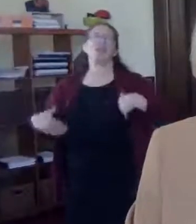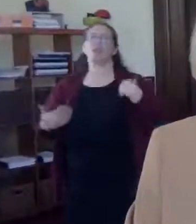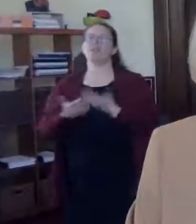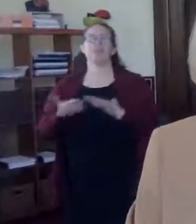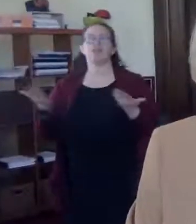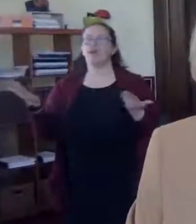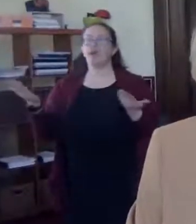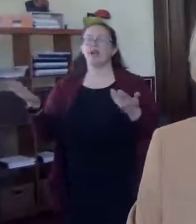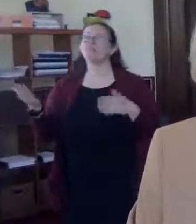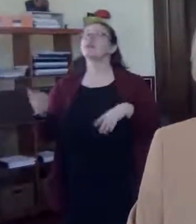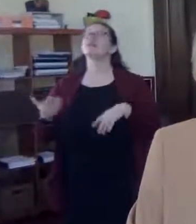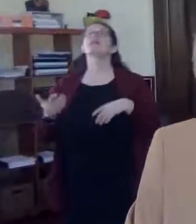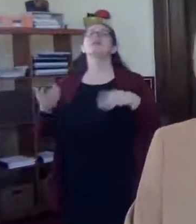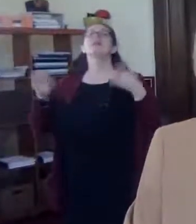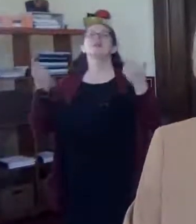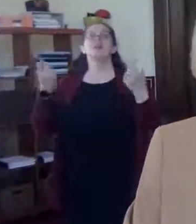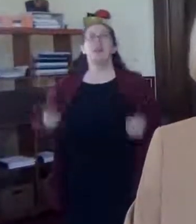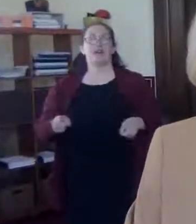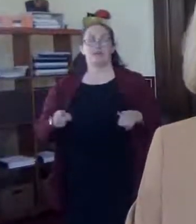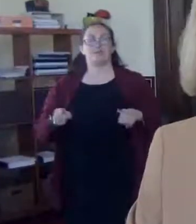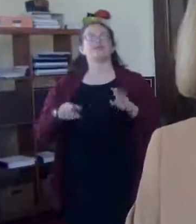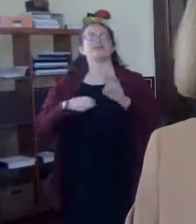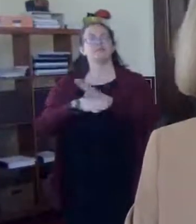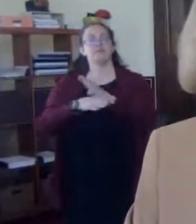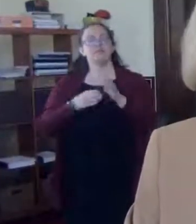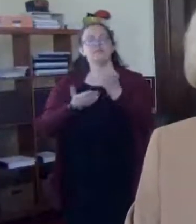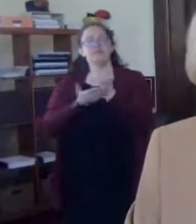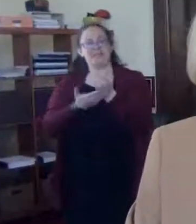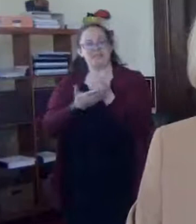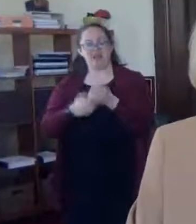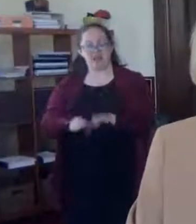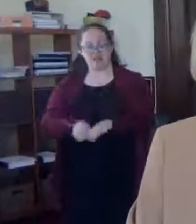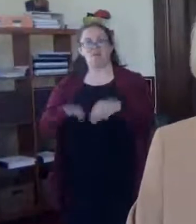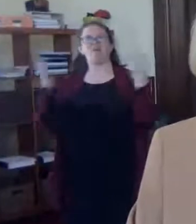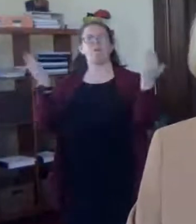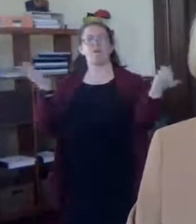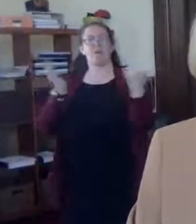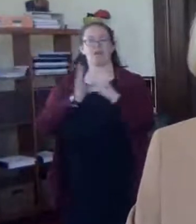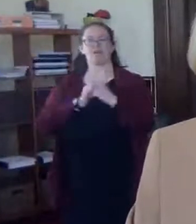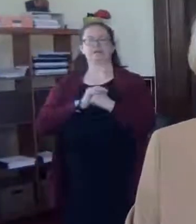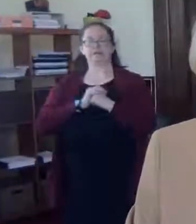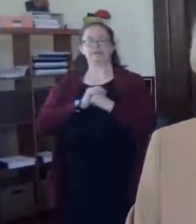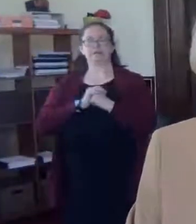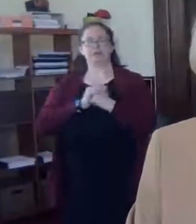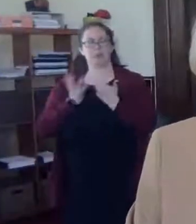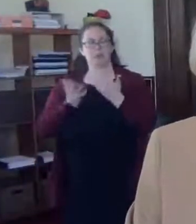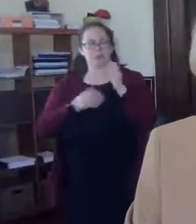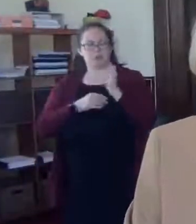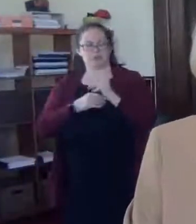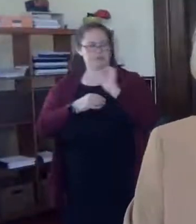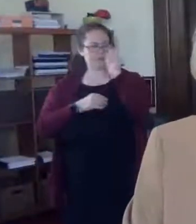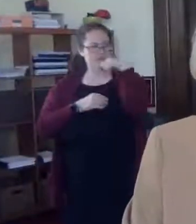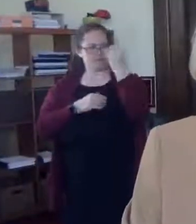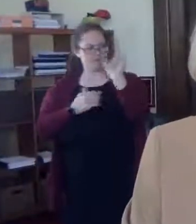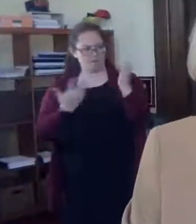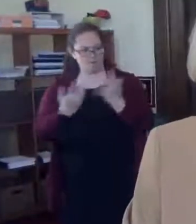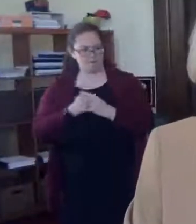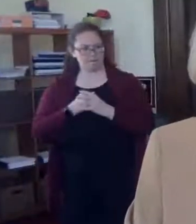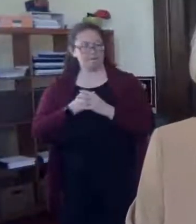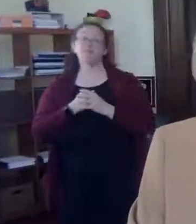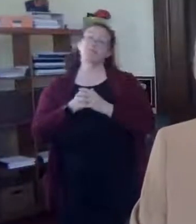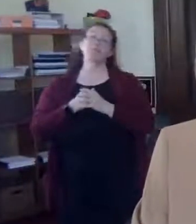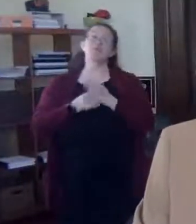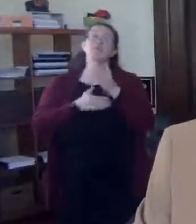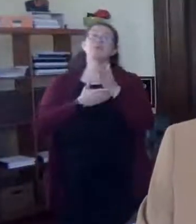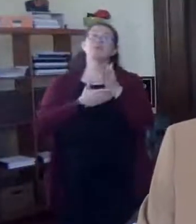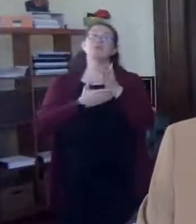once we do reopen our economy, which, what does that look like? Well, it means that some people will still go back